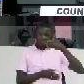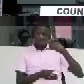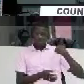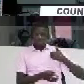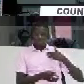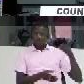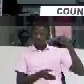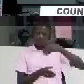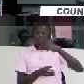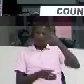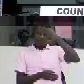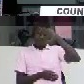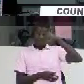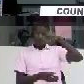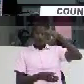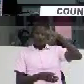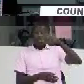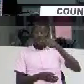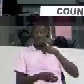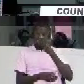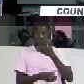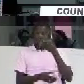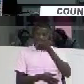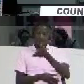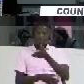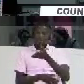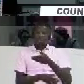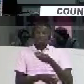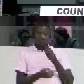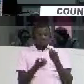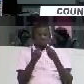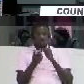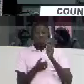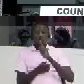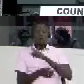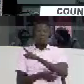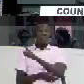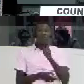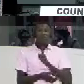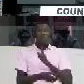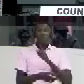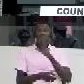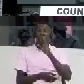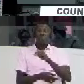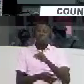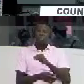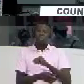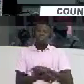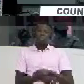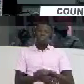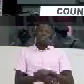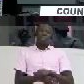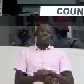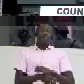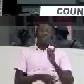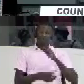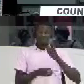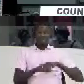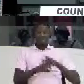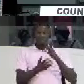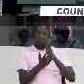police headquarters, you said they were present. Can you tell us what they were doing whilst the parade was taking its